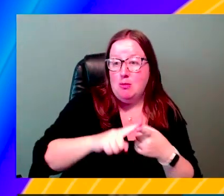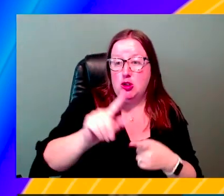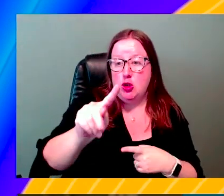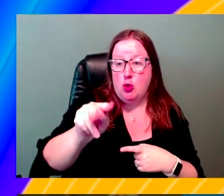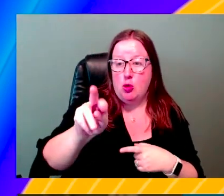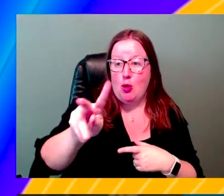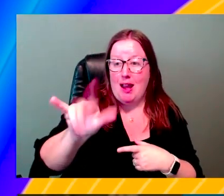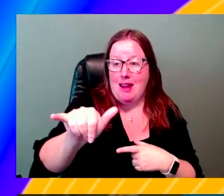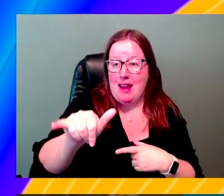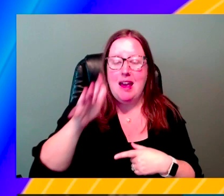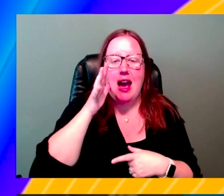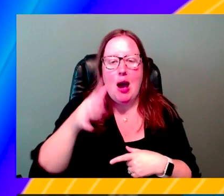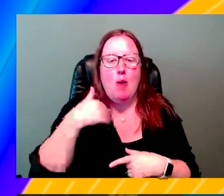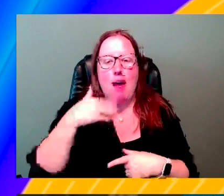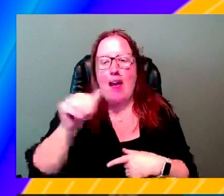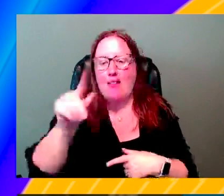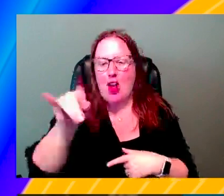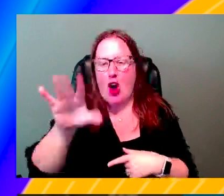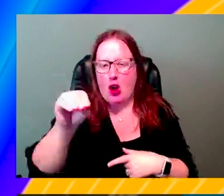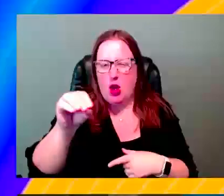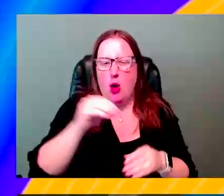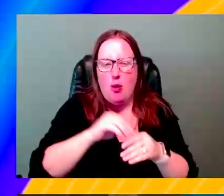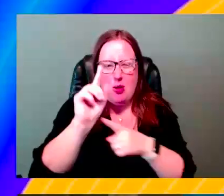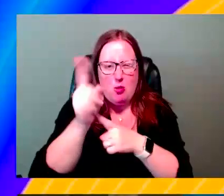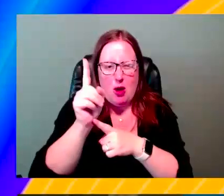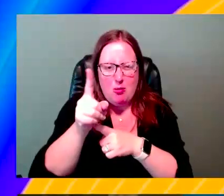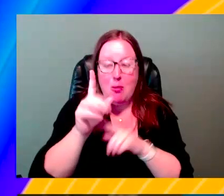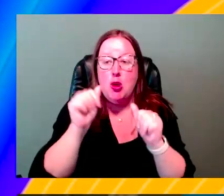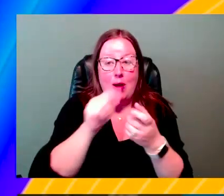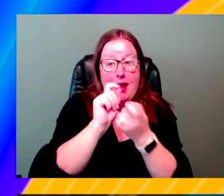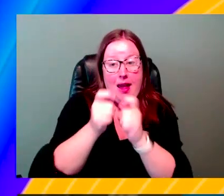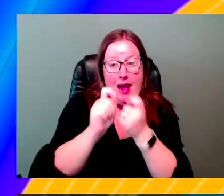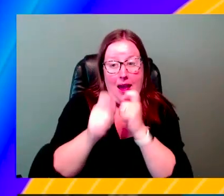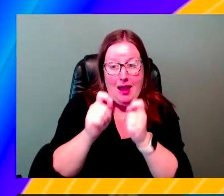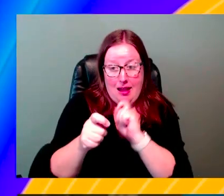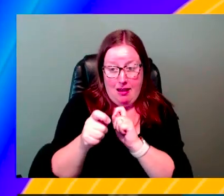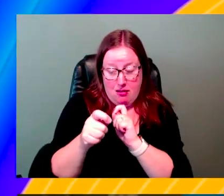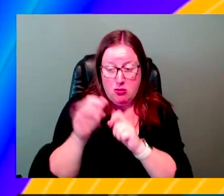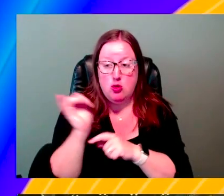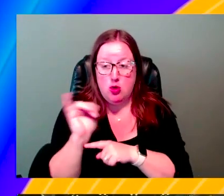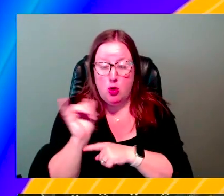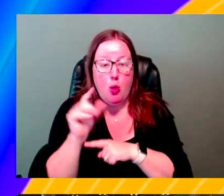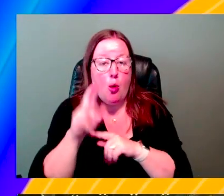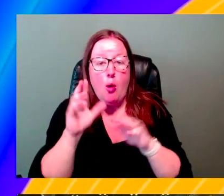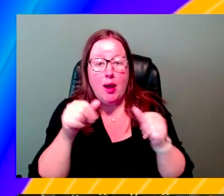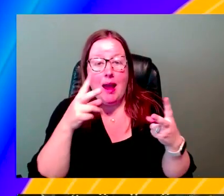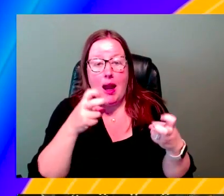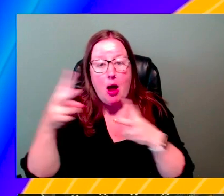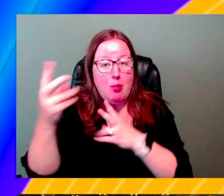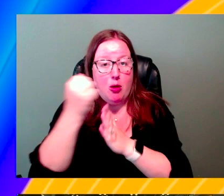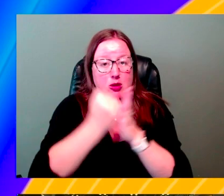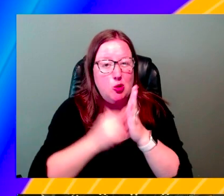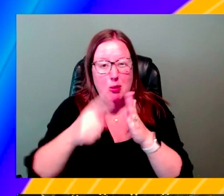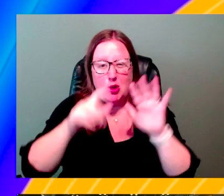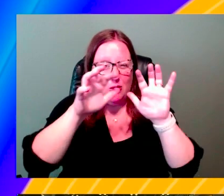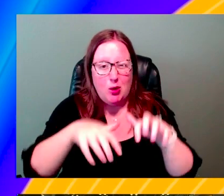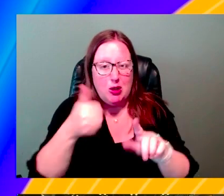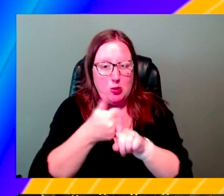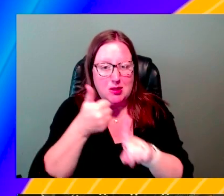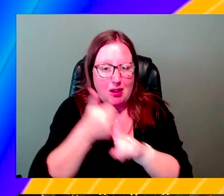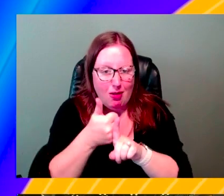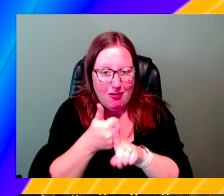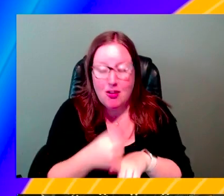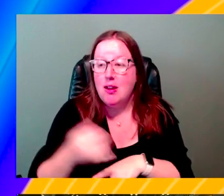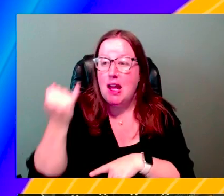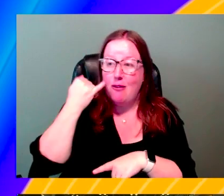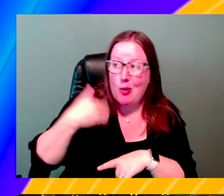the audio for in a moment. You can edit these scripts as well once they're generated, or you can upload a script that you've already written. So if you have an idea and you've already